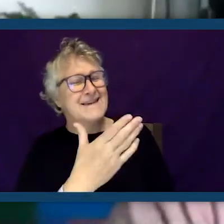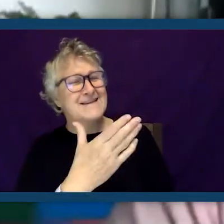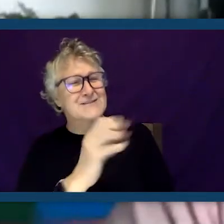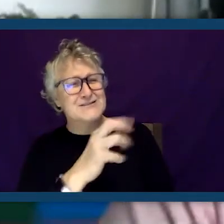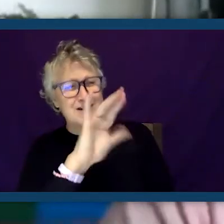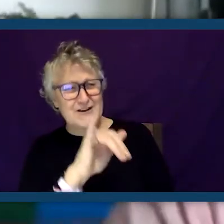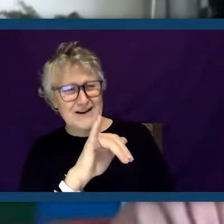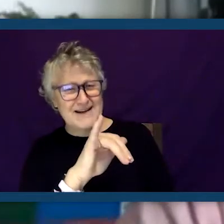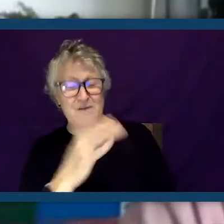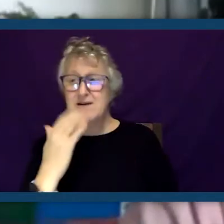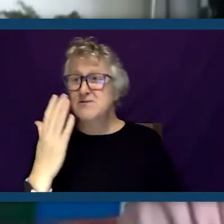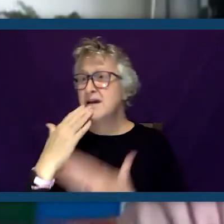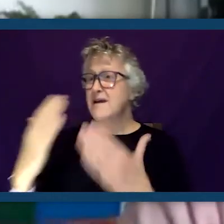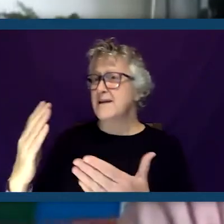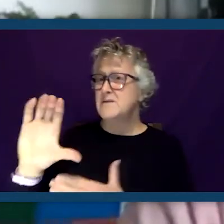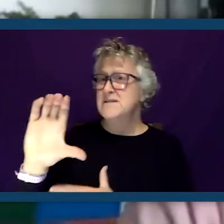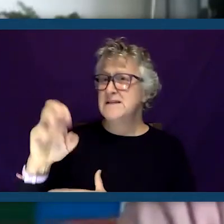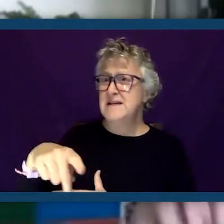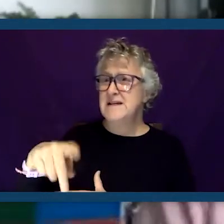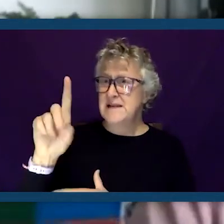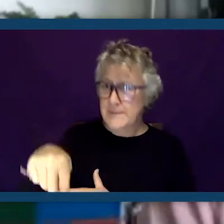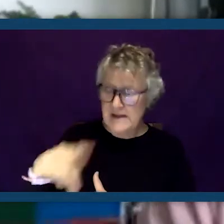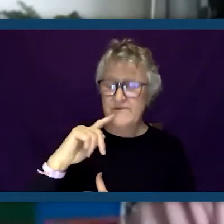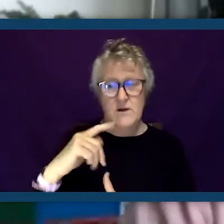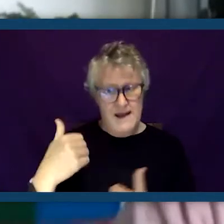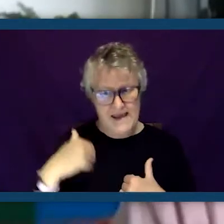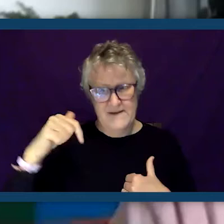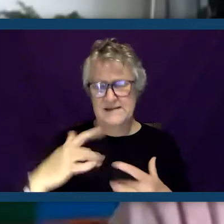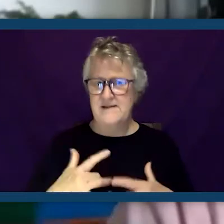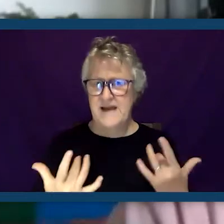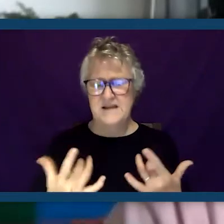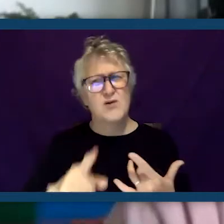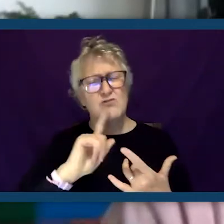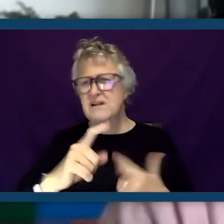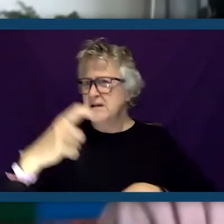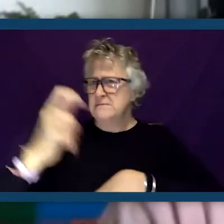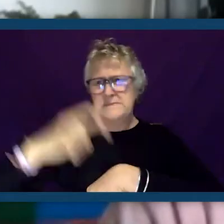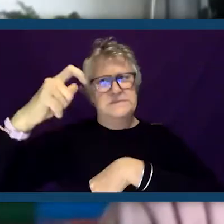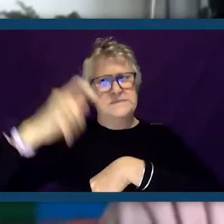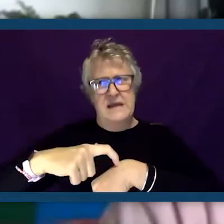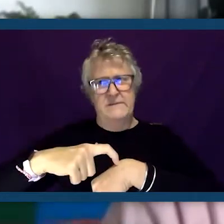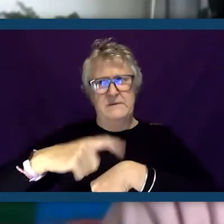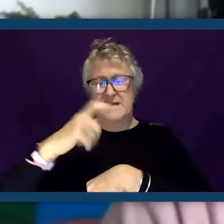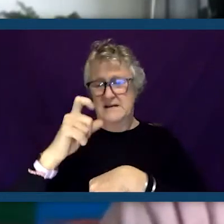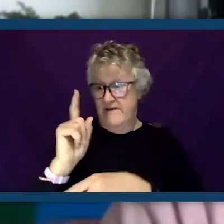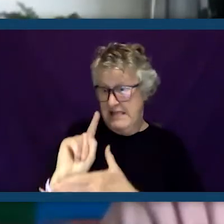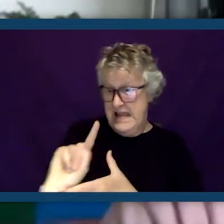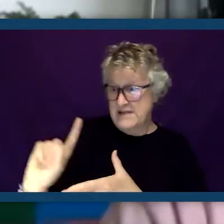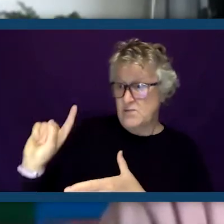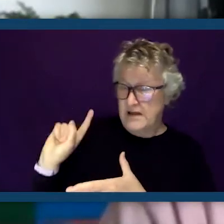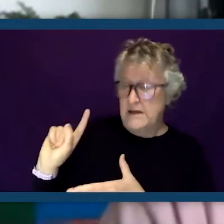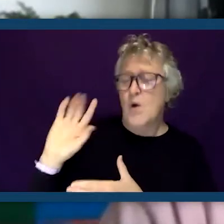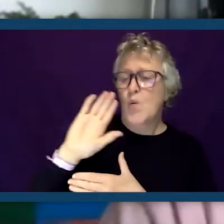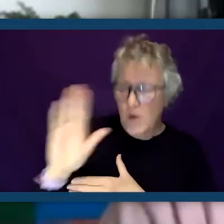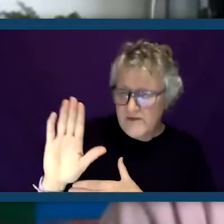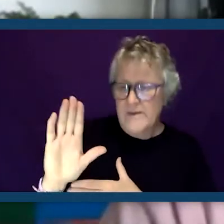thank you to the CDP for holding this event. And I think it's really timely, given that last week would have been Vincent Chin's 66th